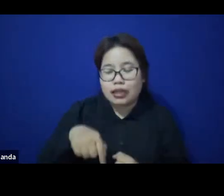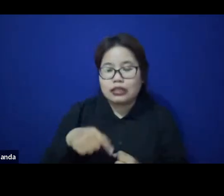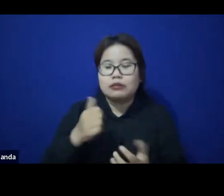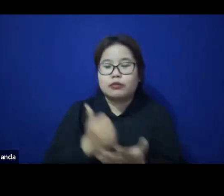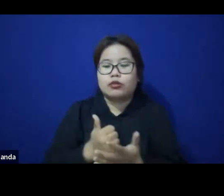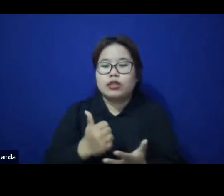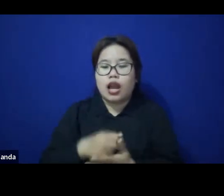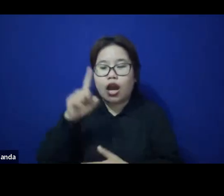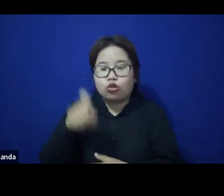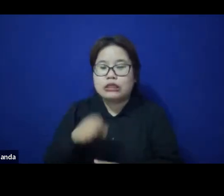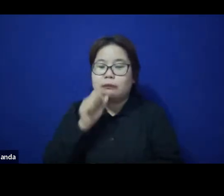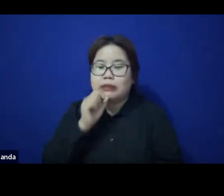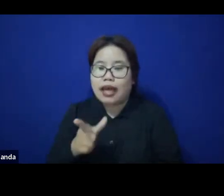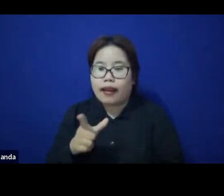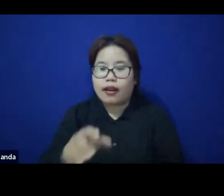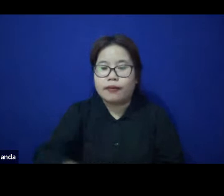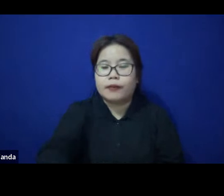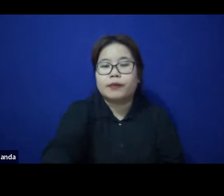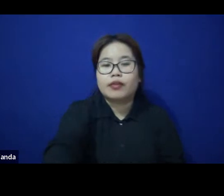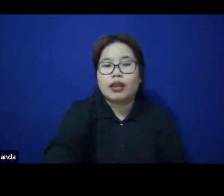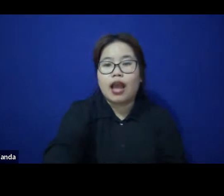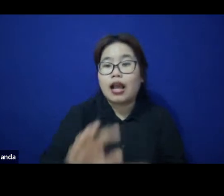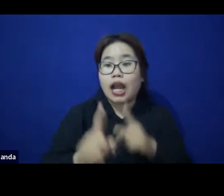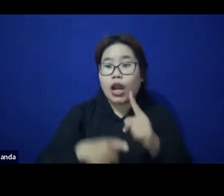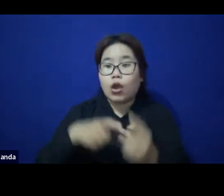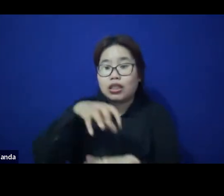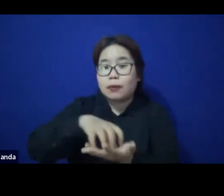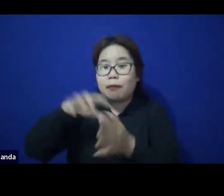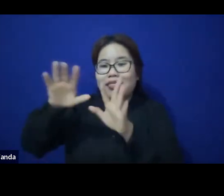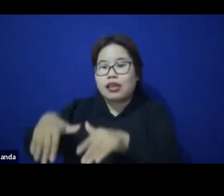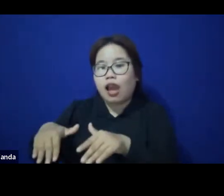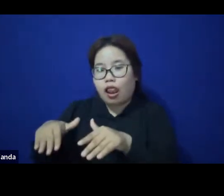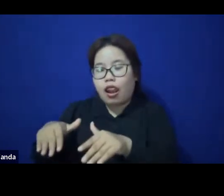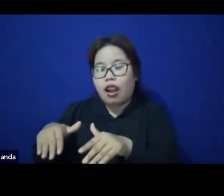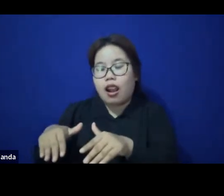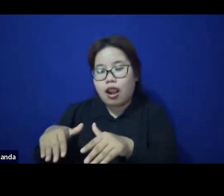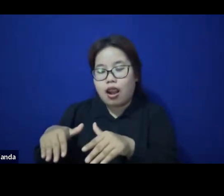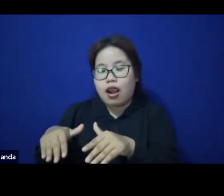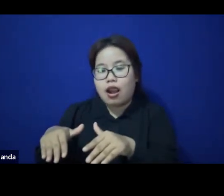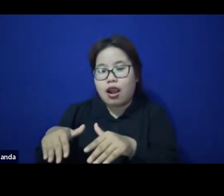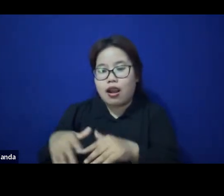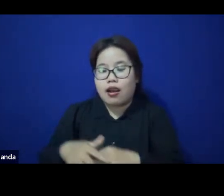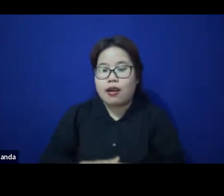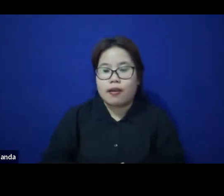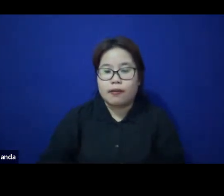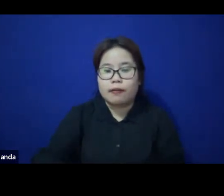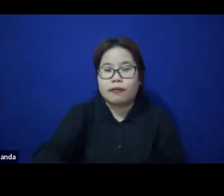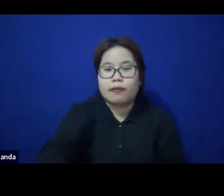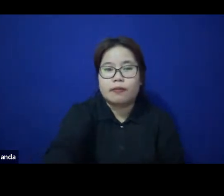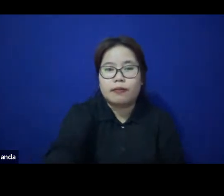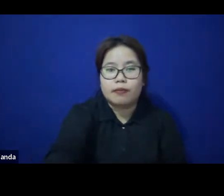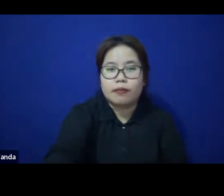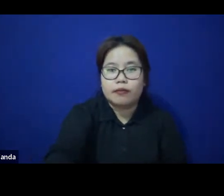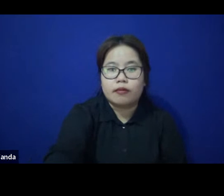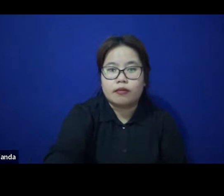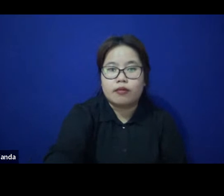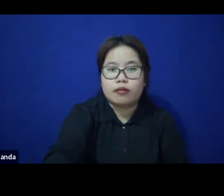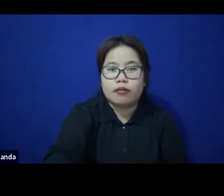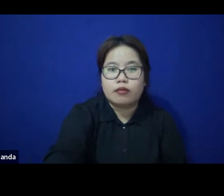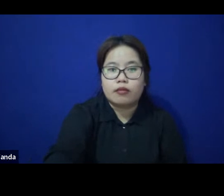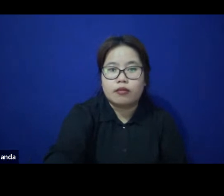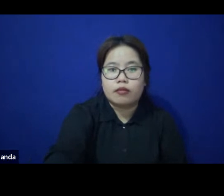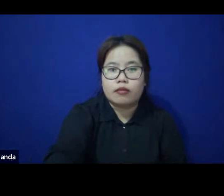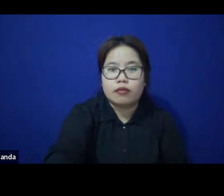lives, but it's shared with other occupants of the house. So she faces a huge burden in scheduling